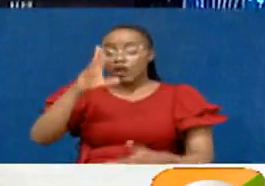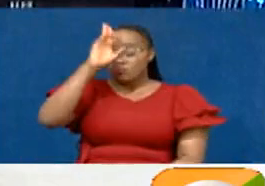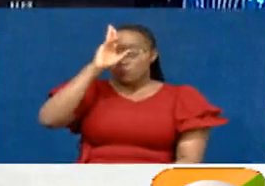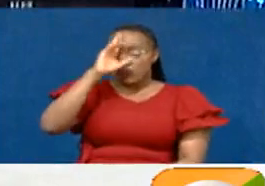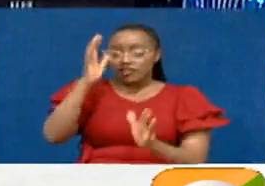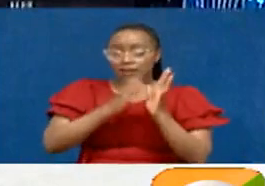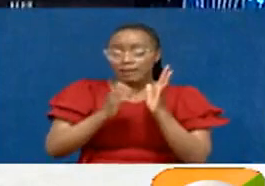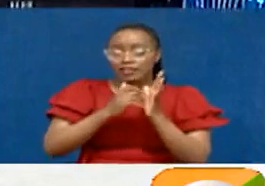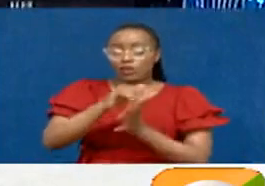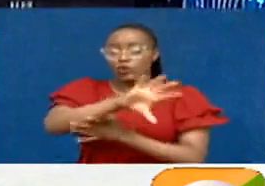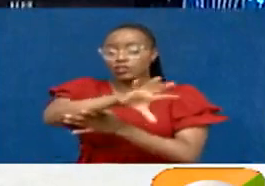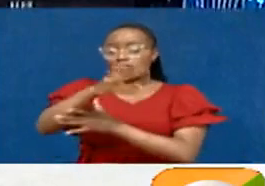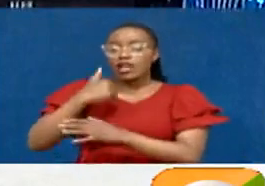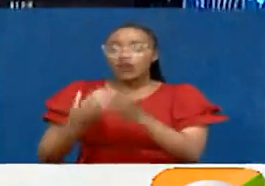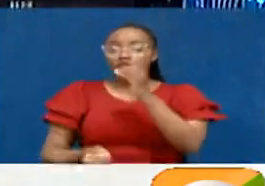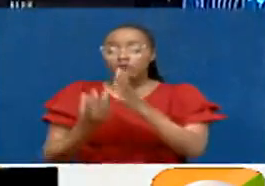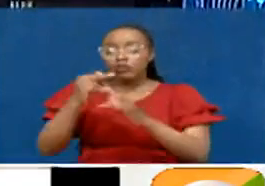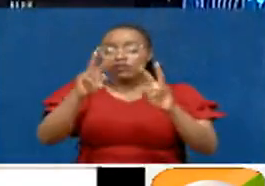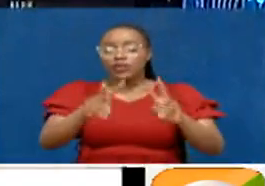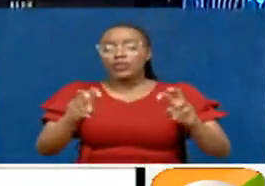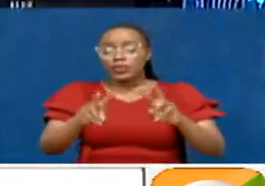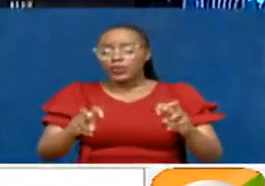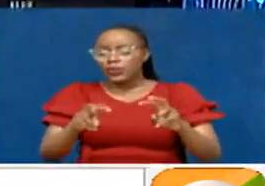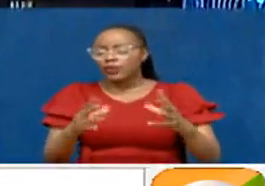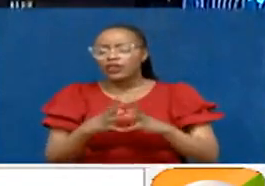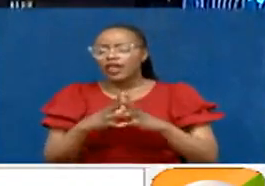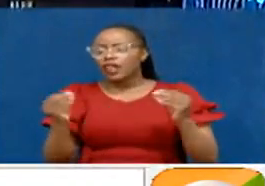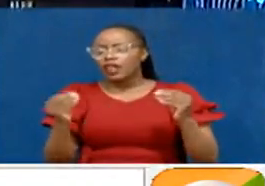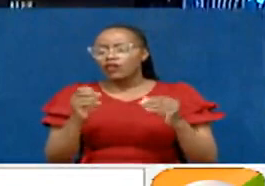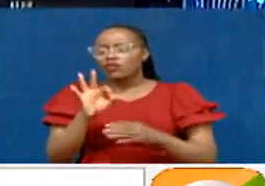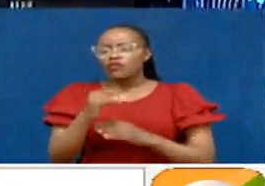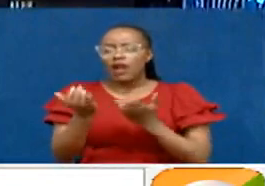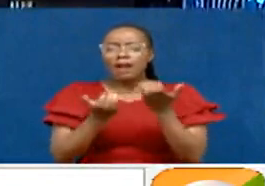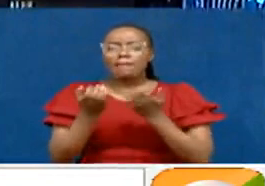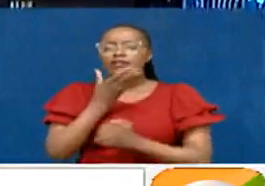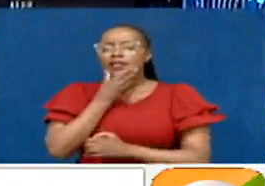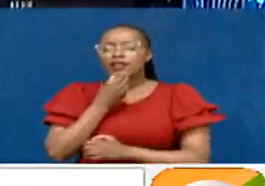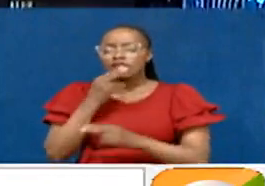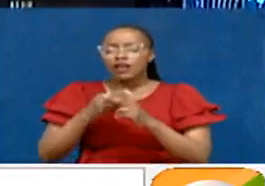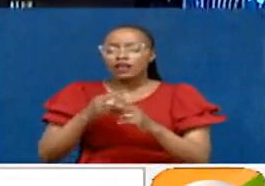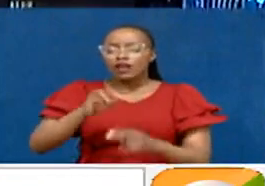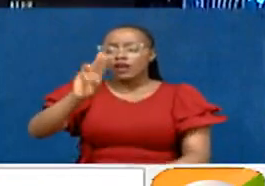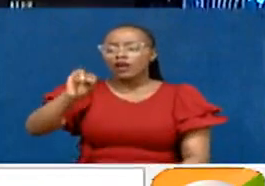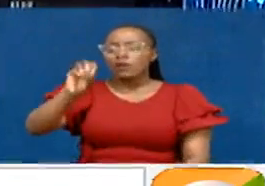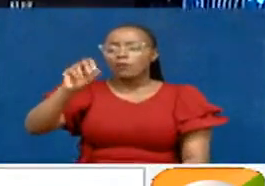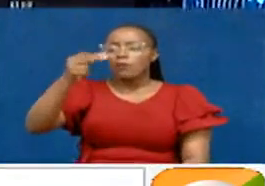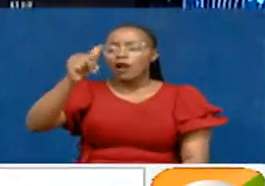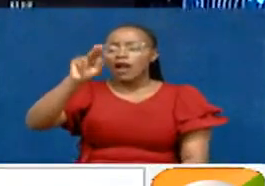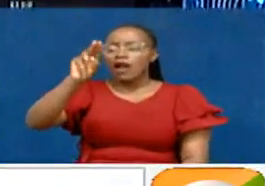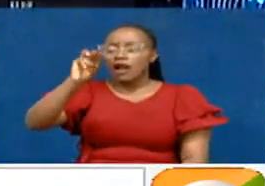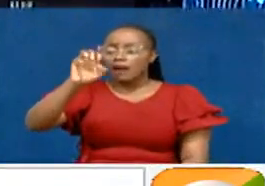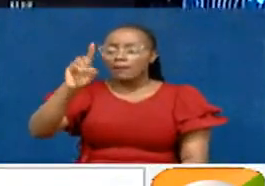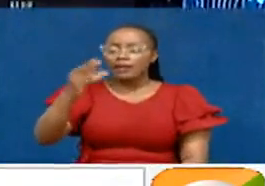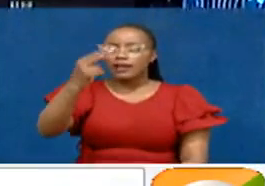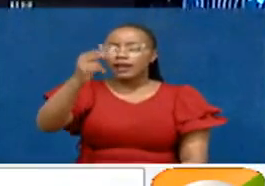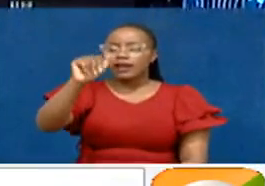Police in Machakos County have launched investigations into the disappearance of a businessman, Mohammed Hassan, who is said to have